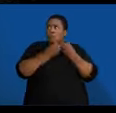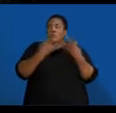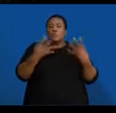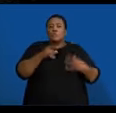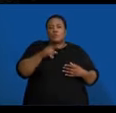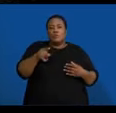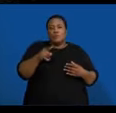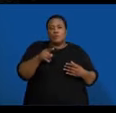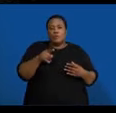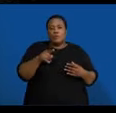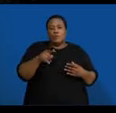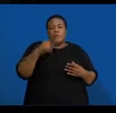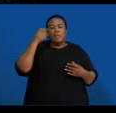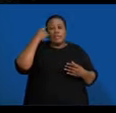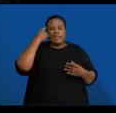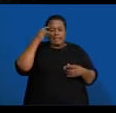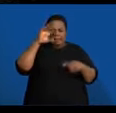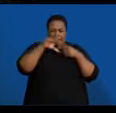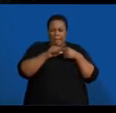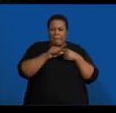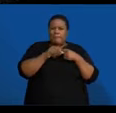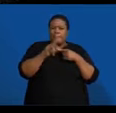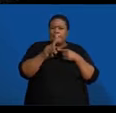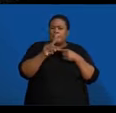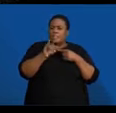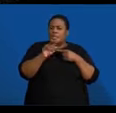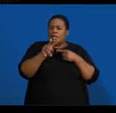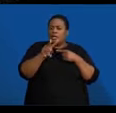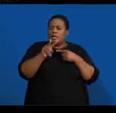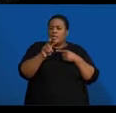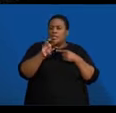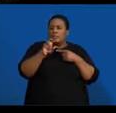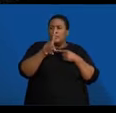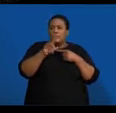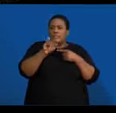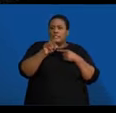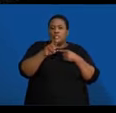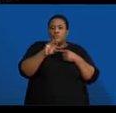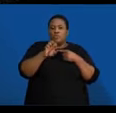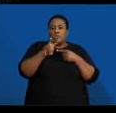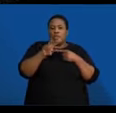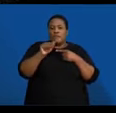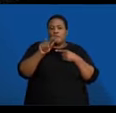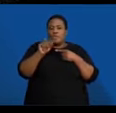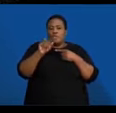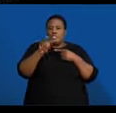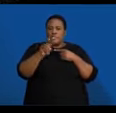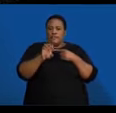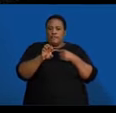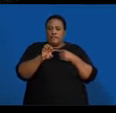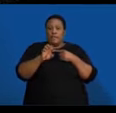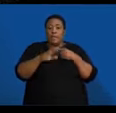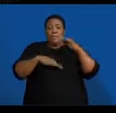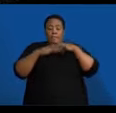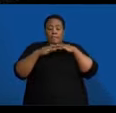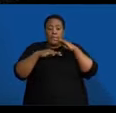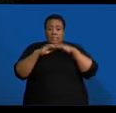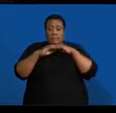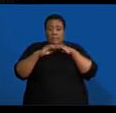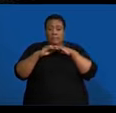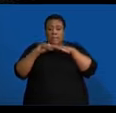finding the derivative if it's a maximum and a minimum, but that's not the case. Maximum and minimum, remember also we are talking